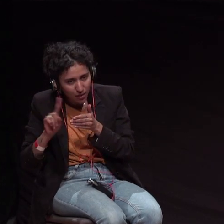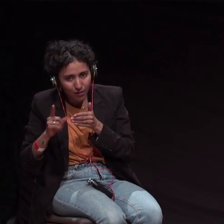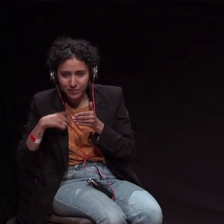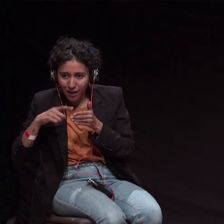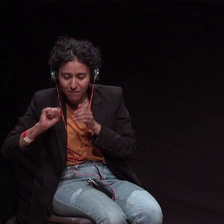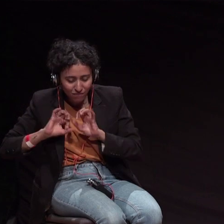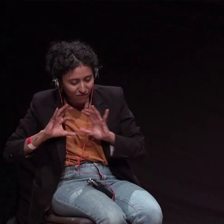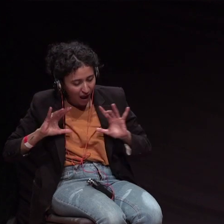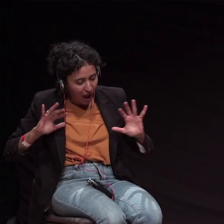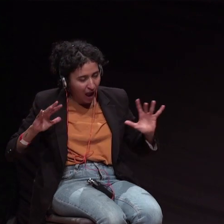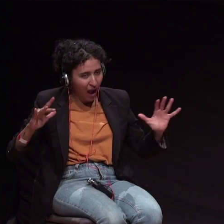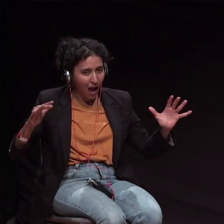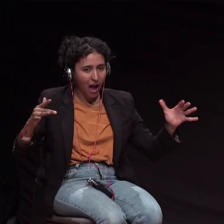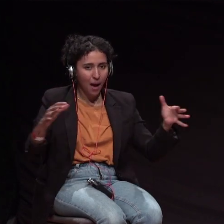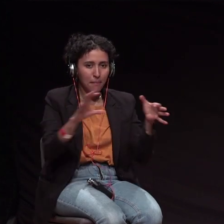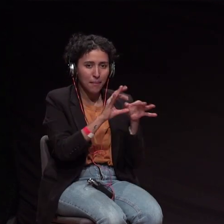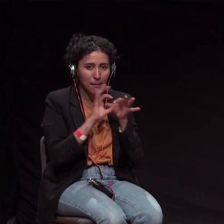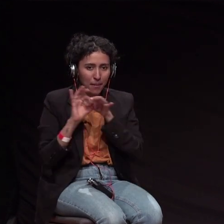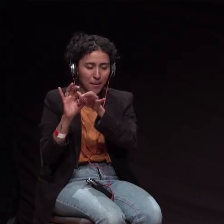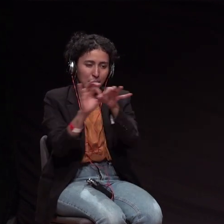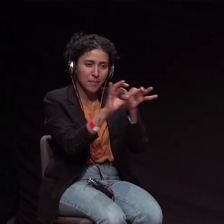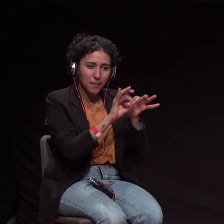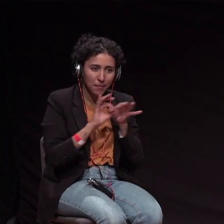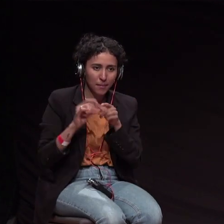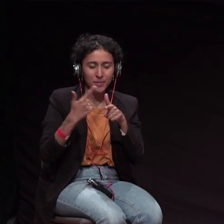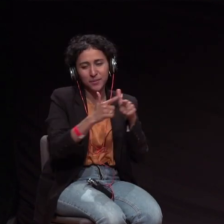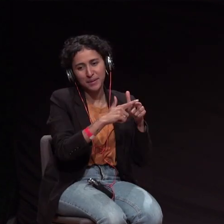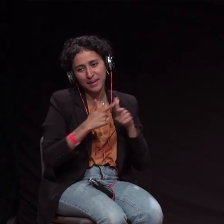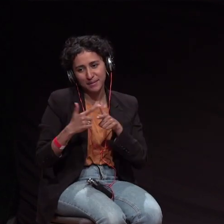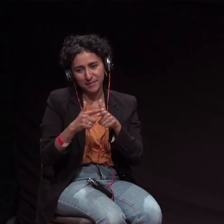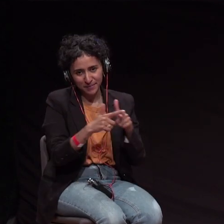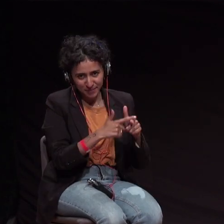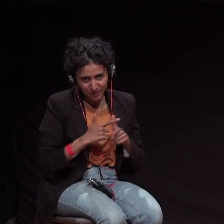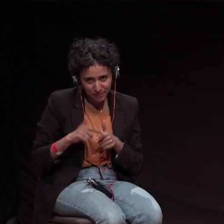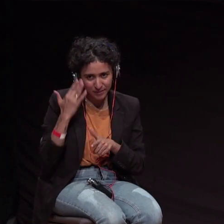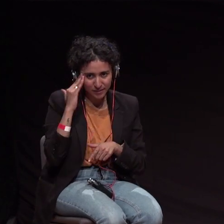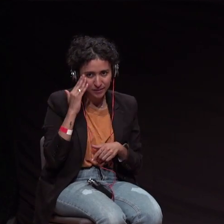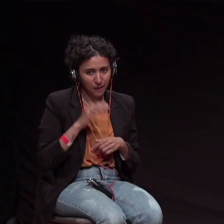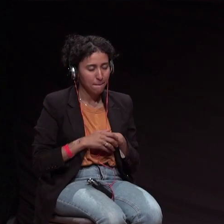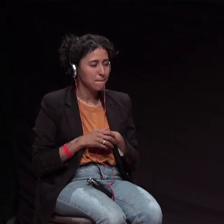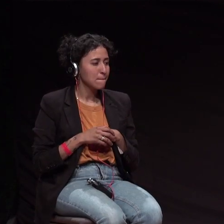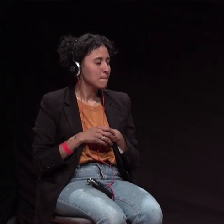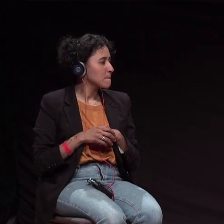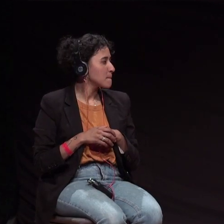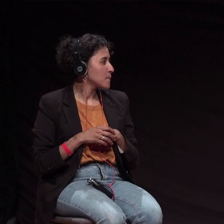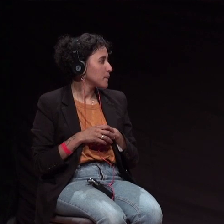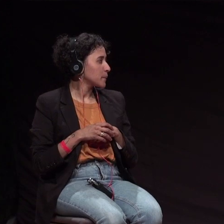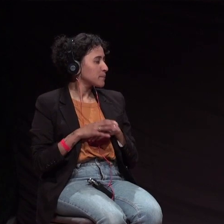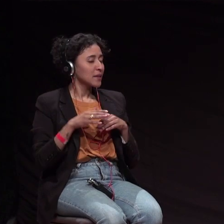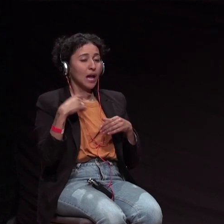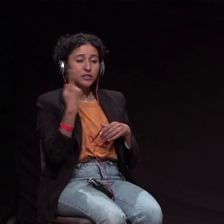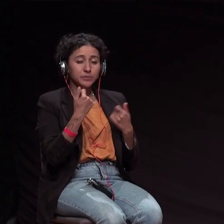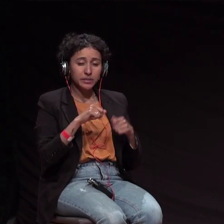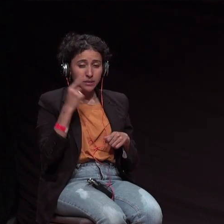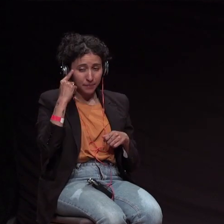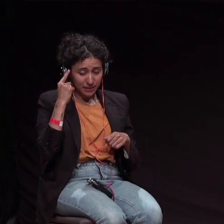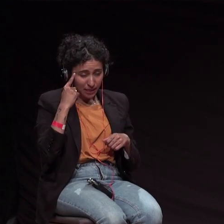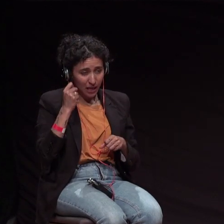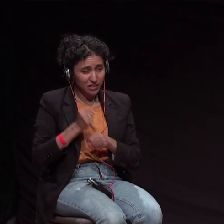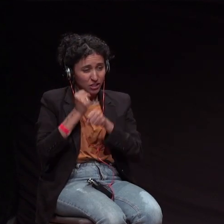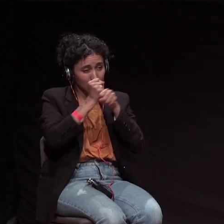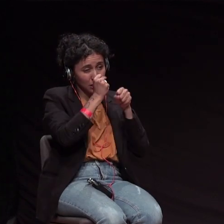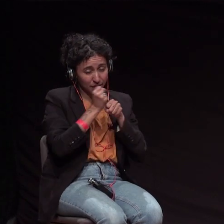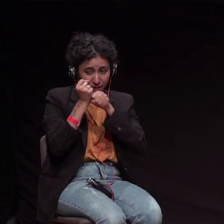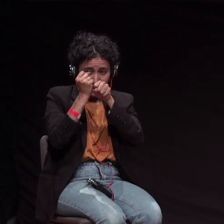one more thing on that, is it's very important to connect gentrification not as this new process, but as, like, this ongoing thing with